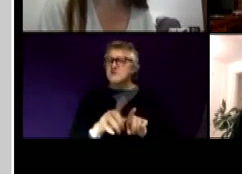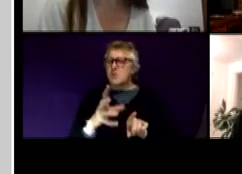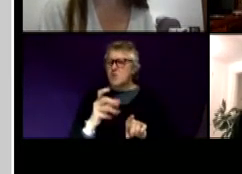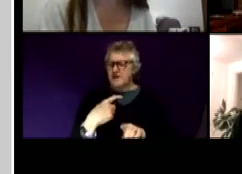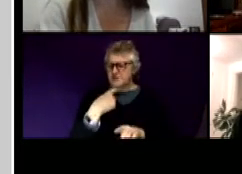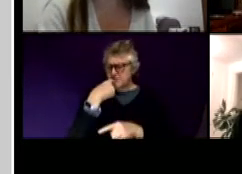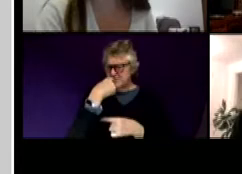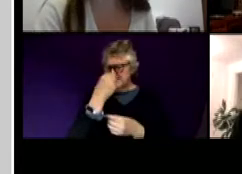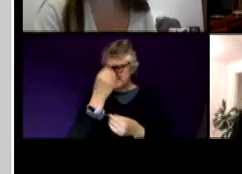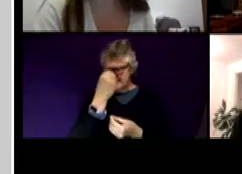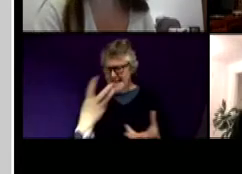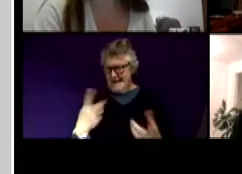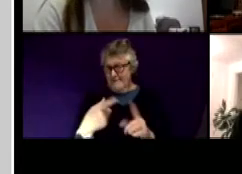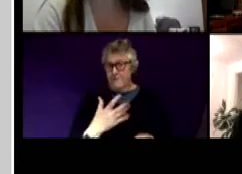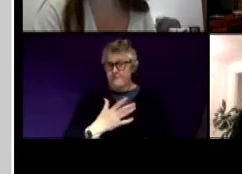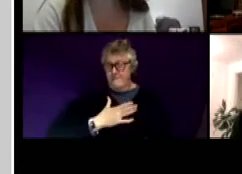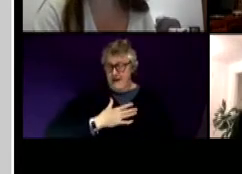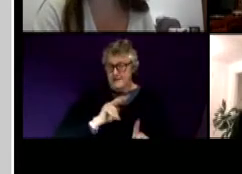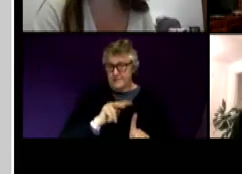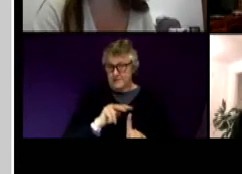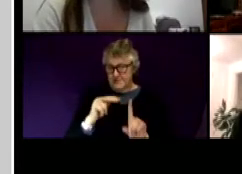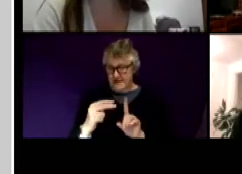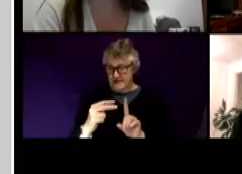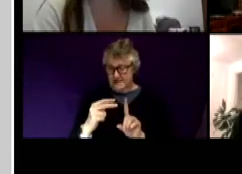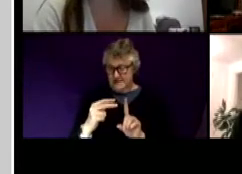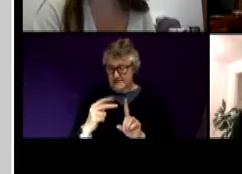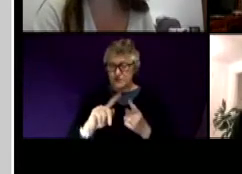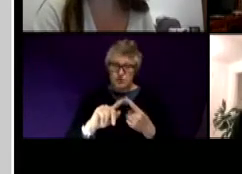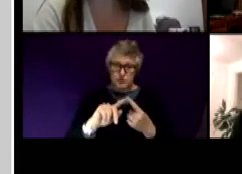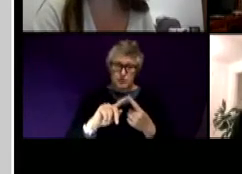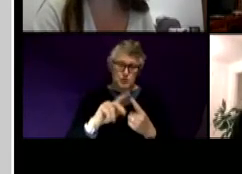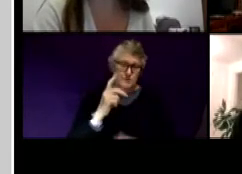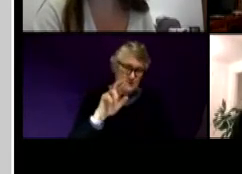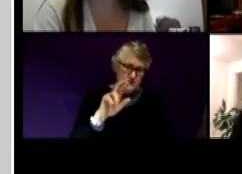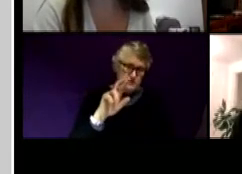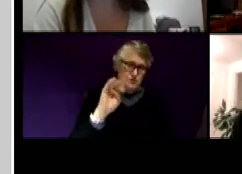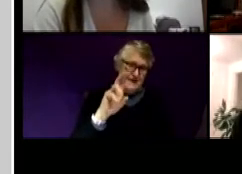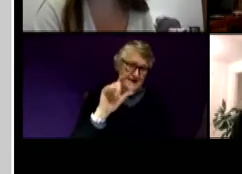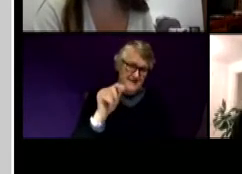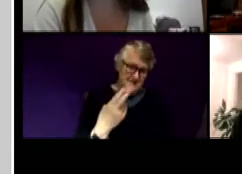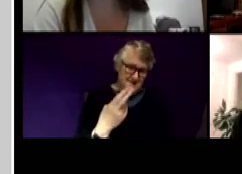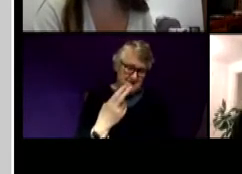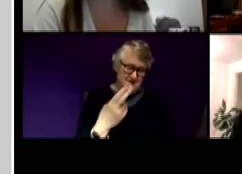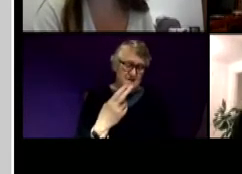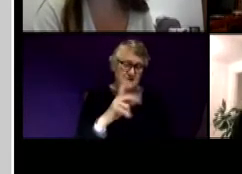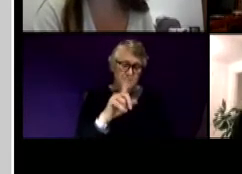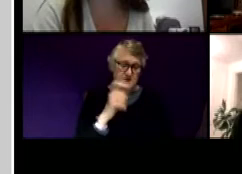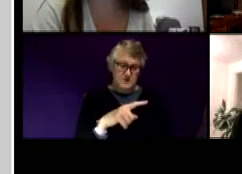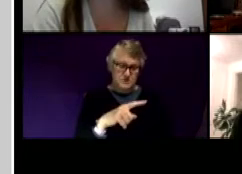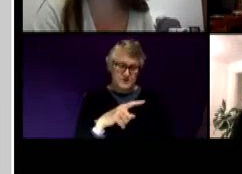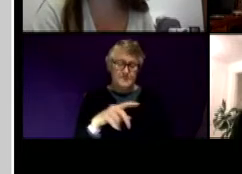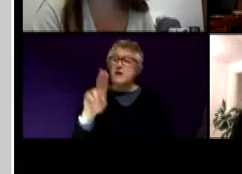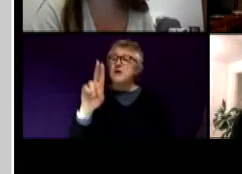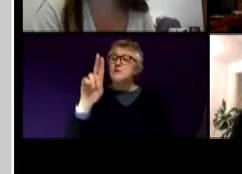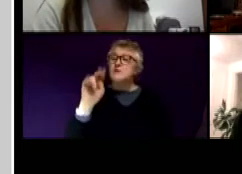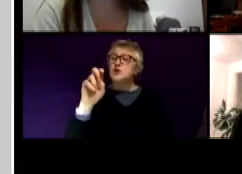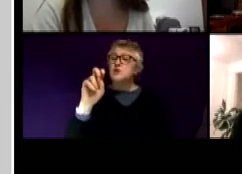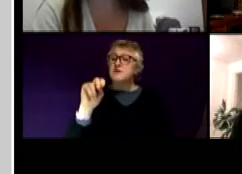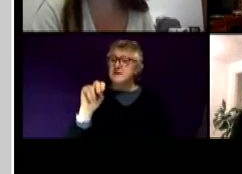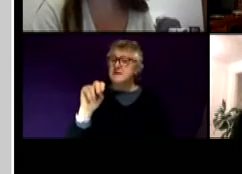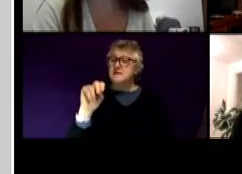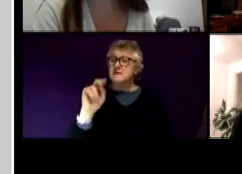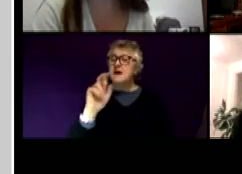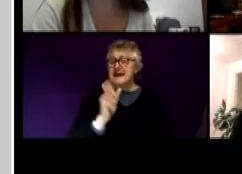answer Mr. Ketta's question, the union has expressed being in favor of body cameras as a